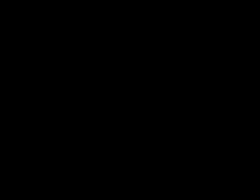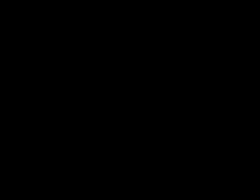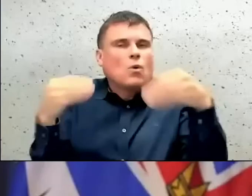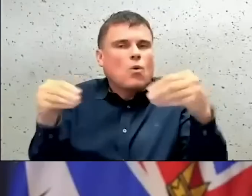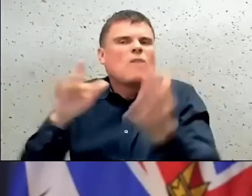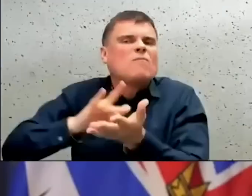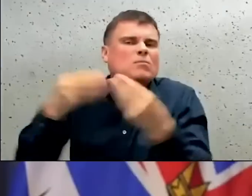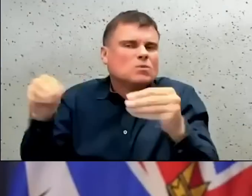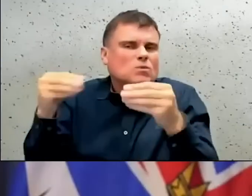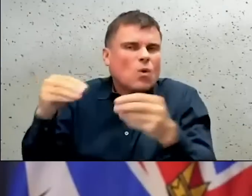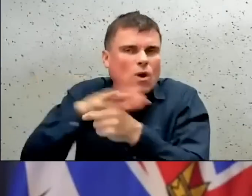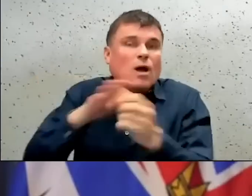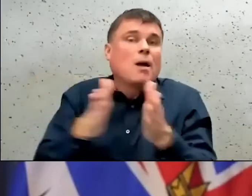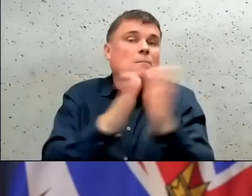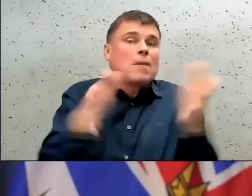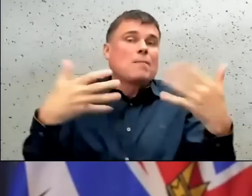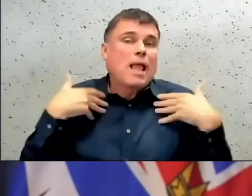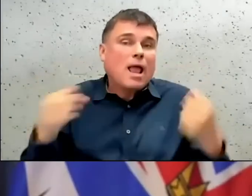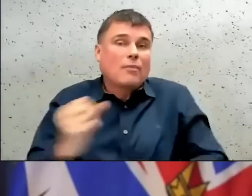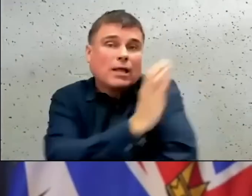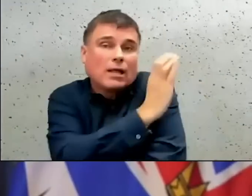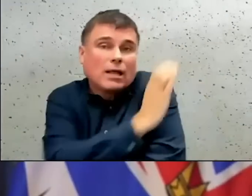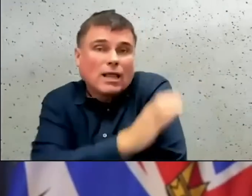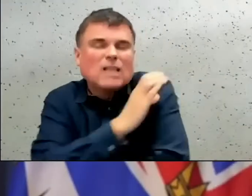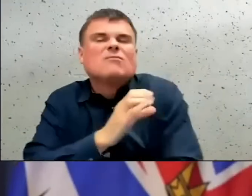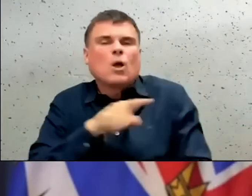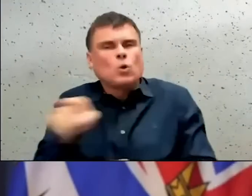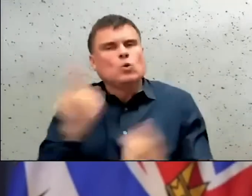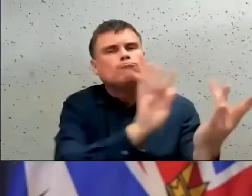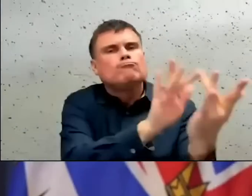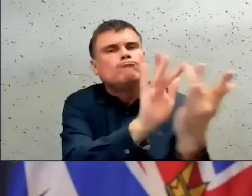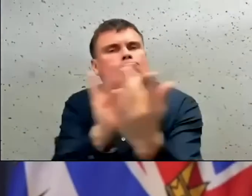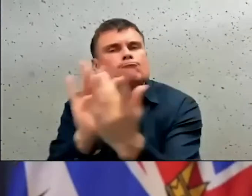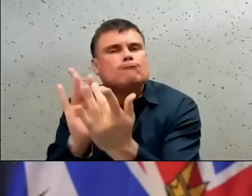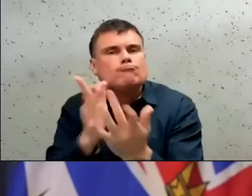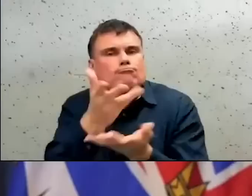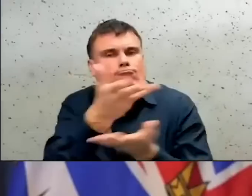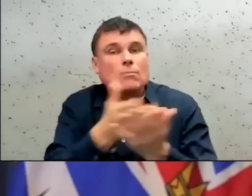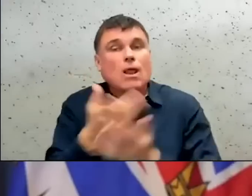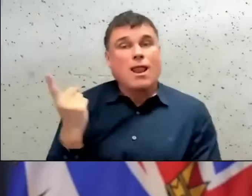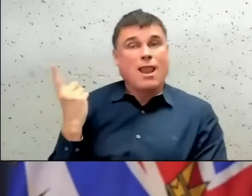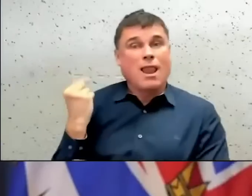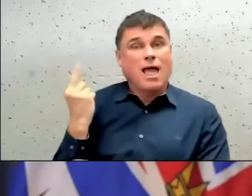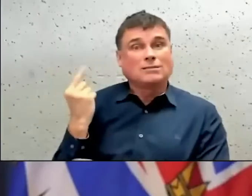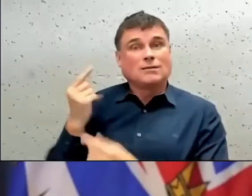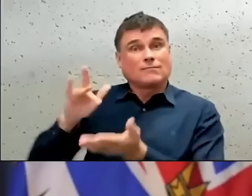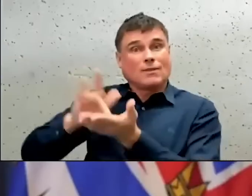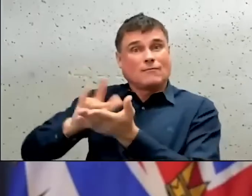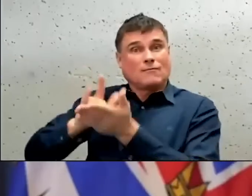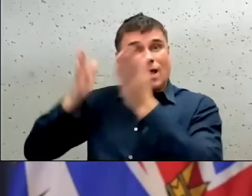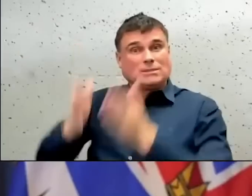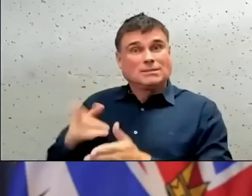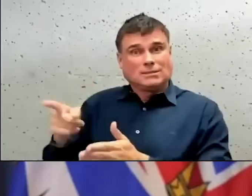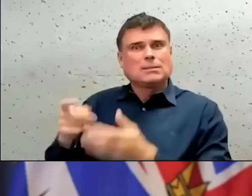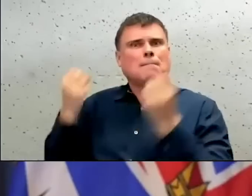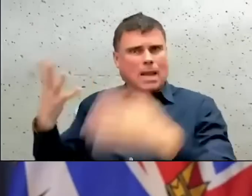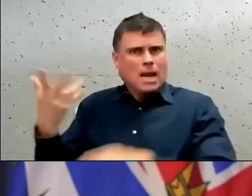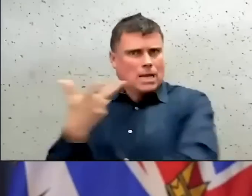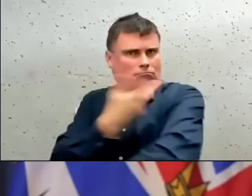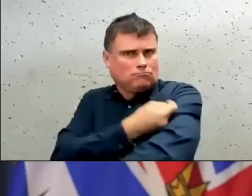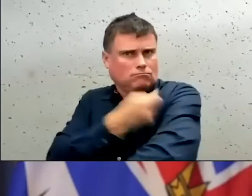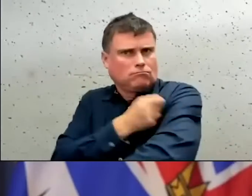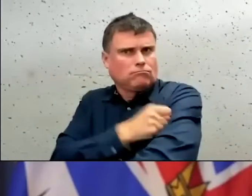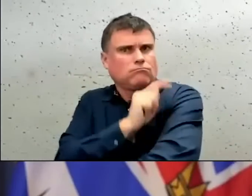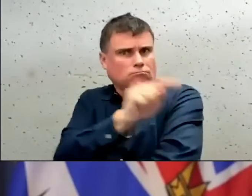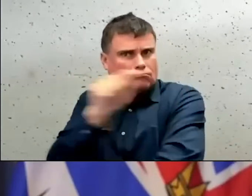health facilities. Last year, pharmacies did a record number of flu shots. For the first time, I believe the majority of